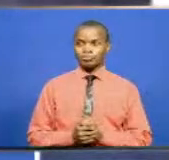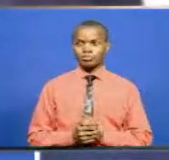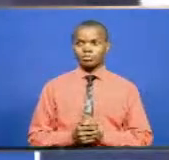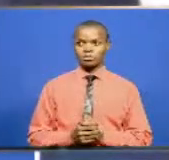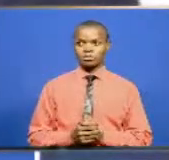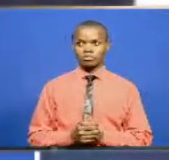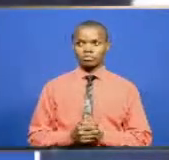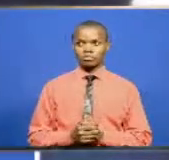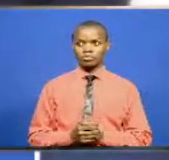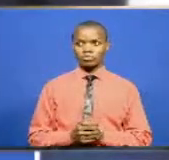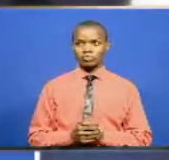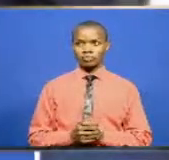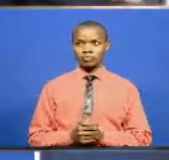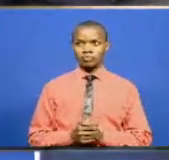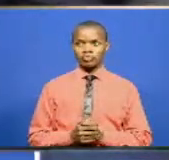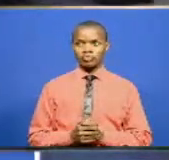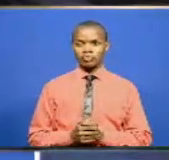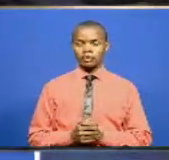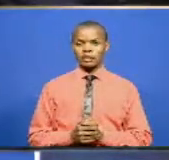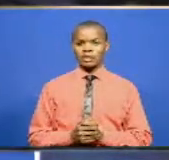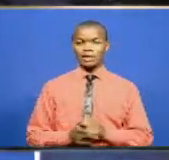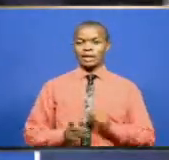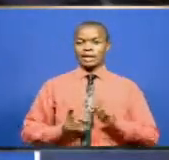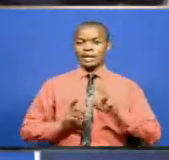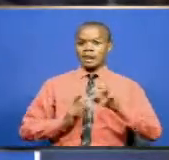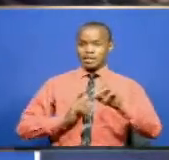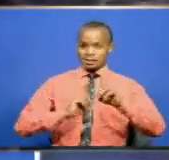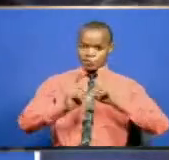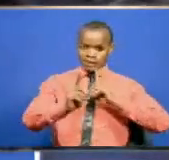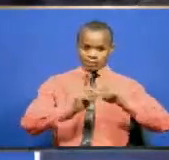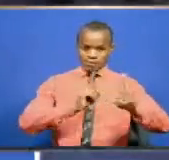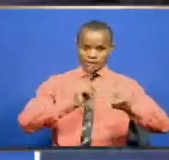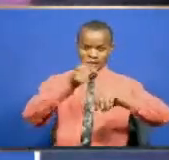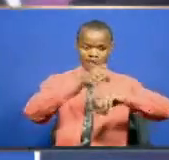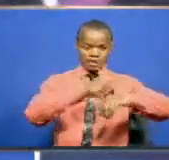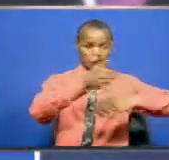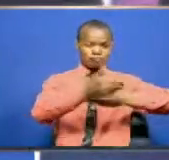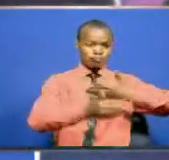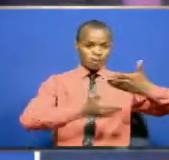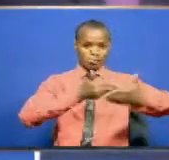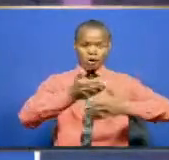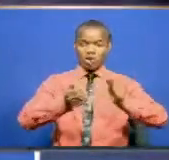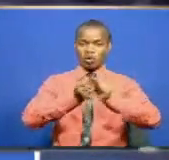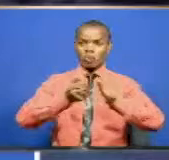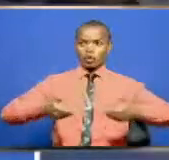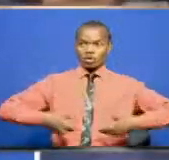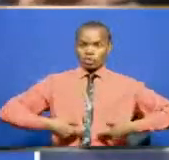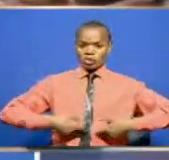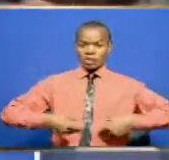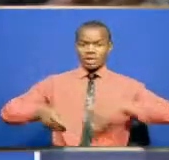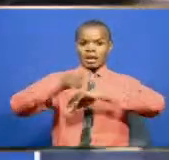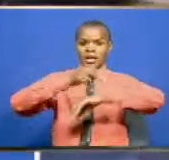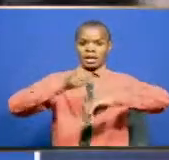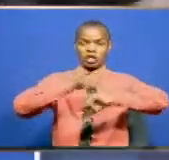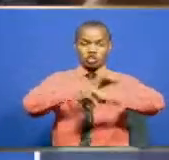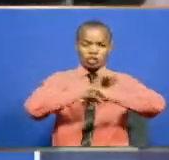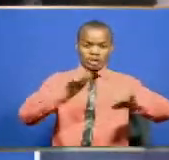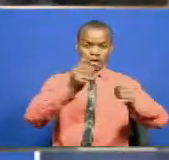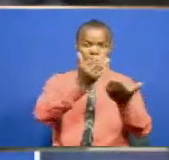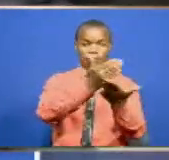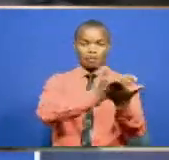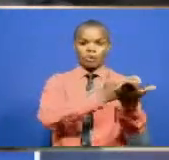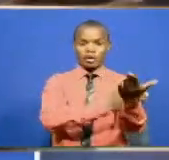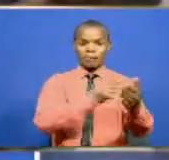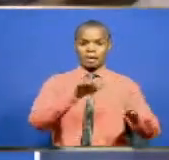County Commissioner, away to you, Flora. Speaking while engaging the youth in the National Hygiene Program, famously known as Kazi Mtaani in